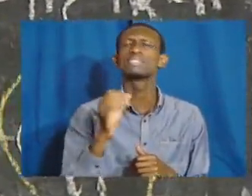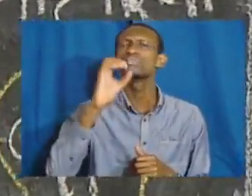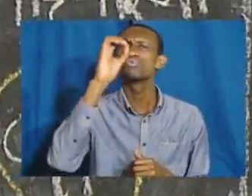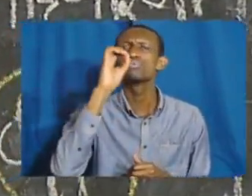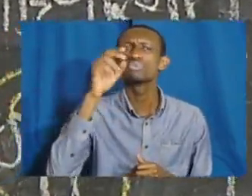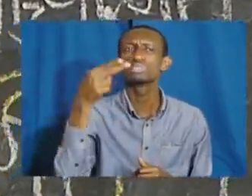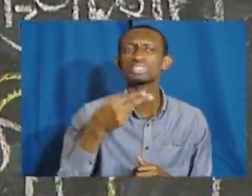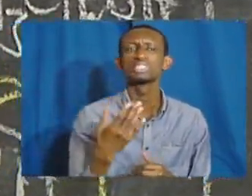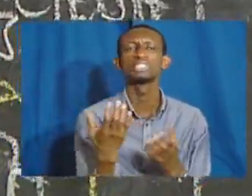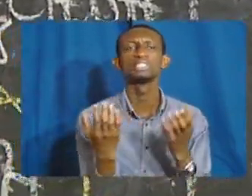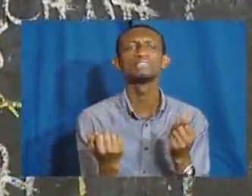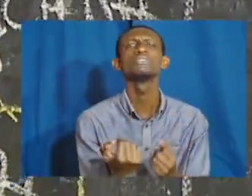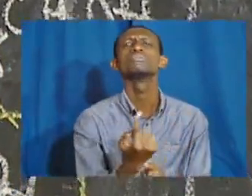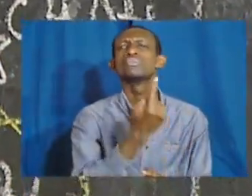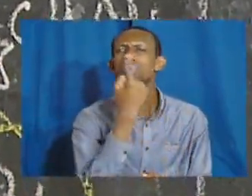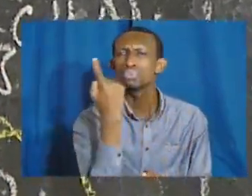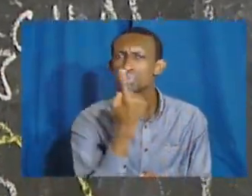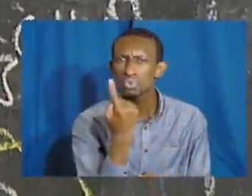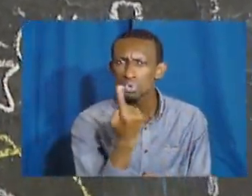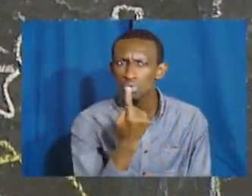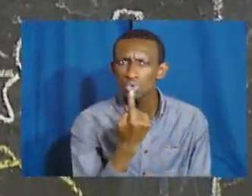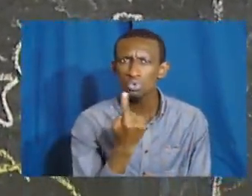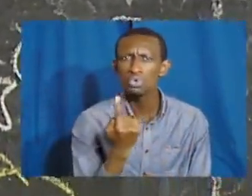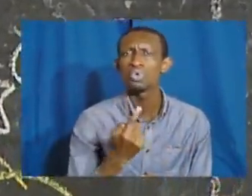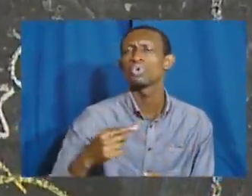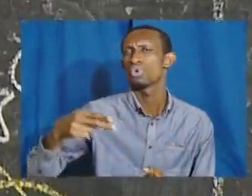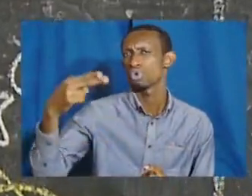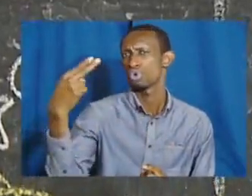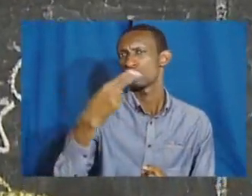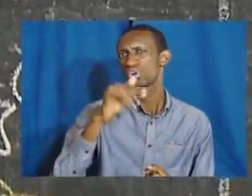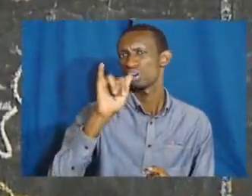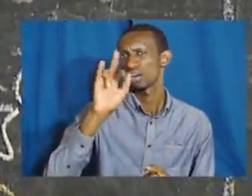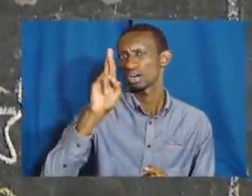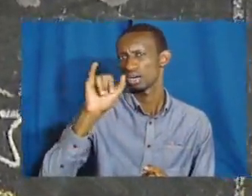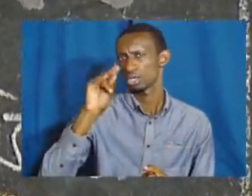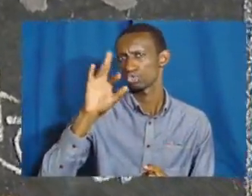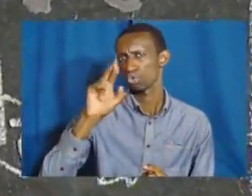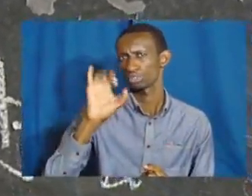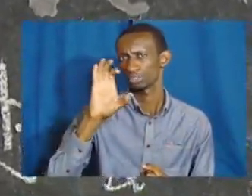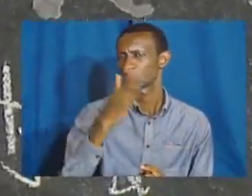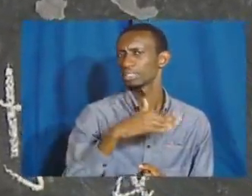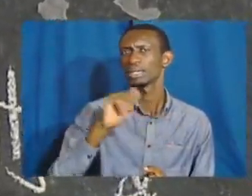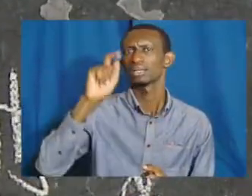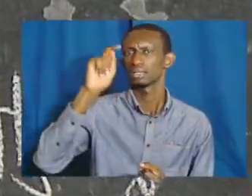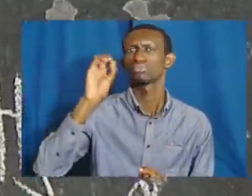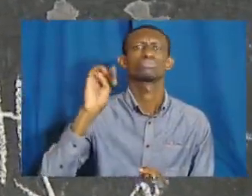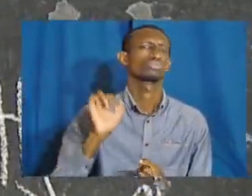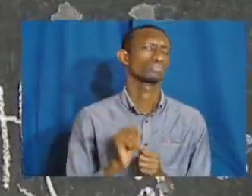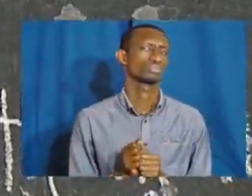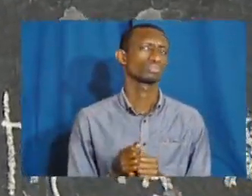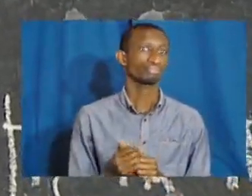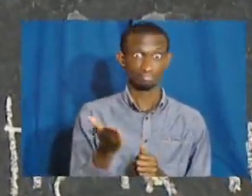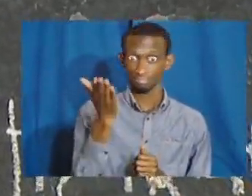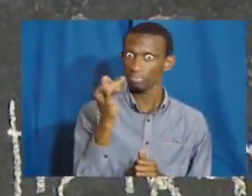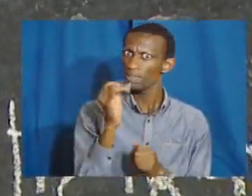got only 1 hydrogen atom. So if it has only 1 hydrogen atom,